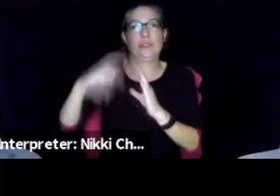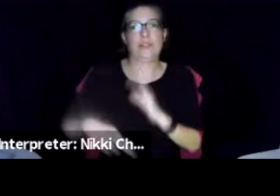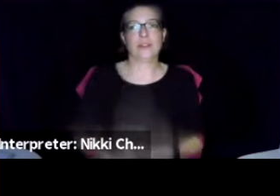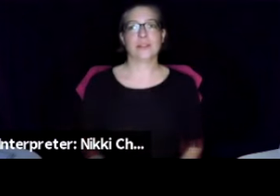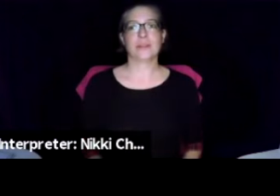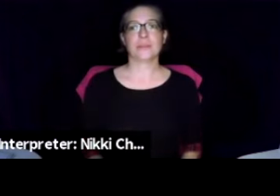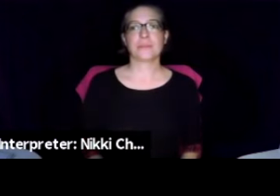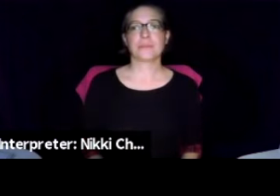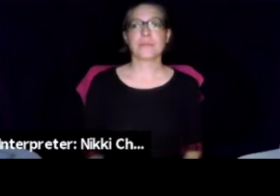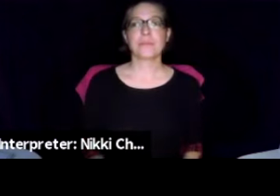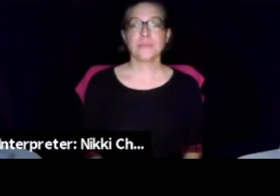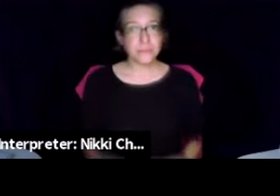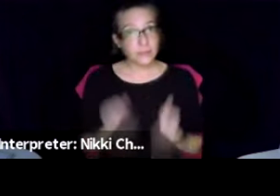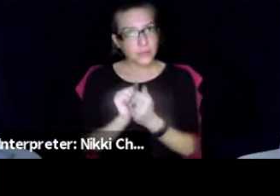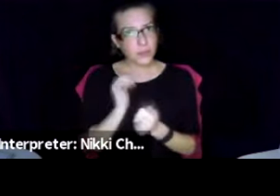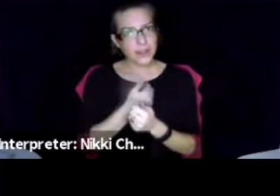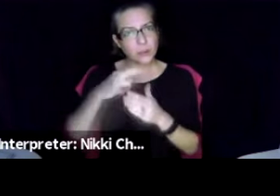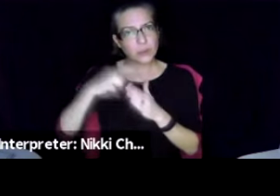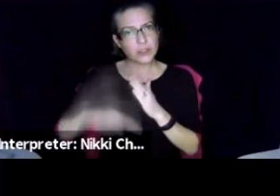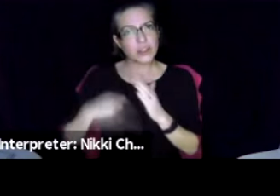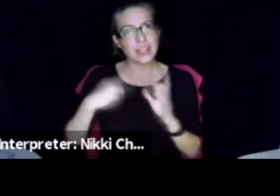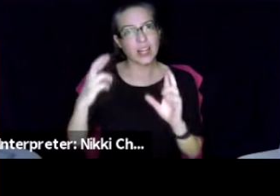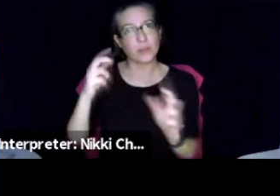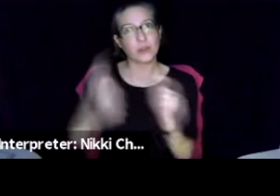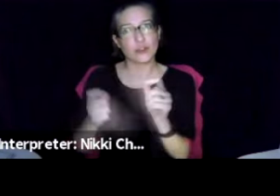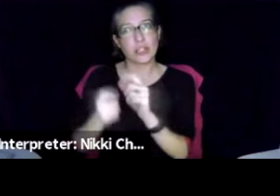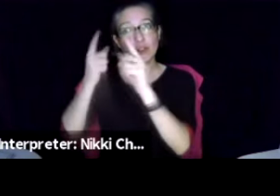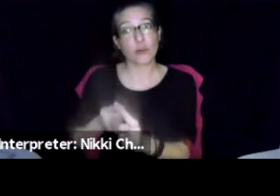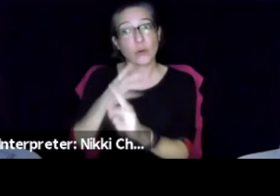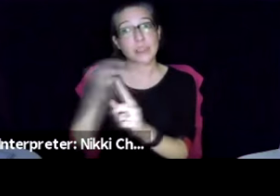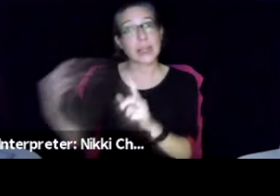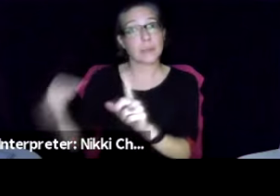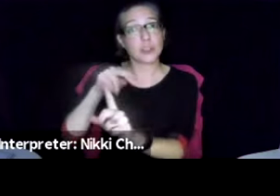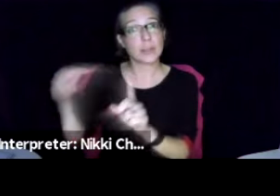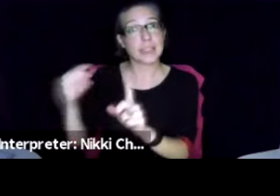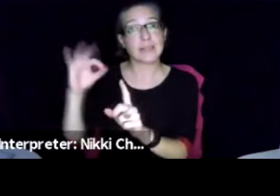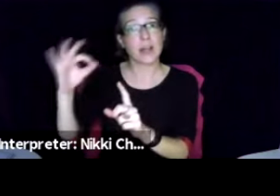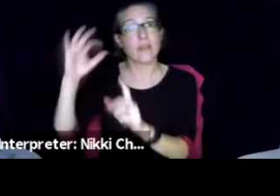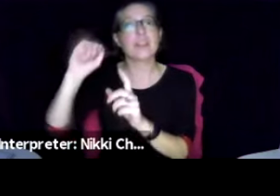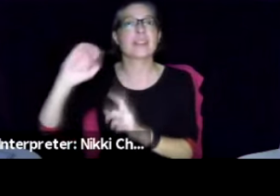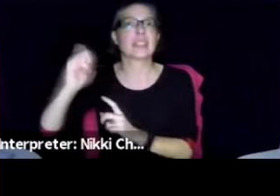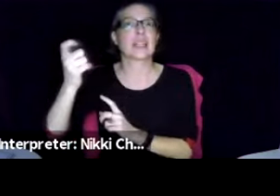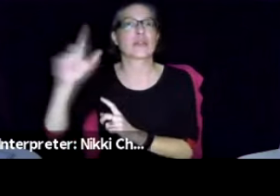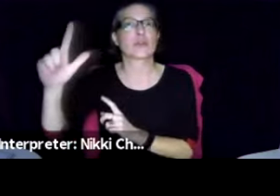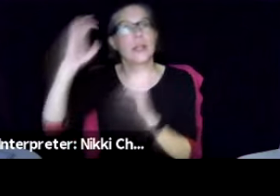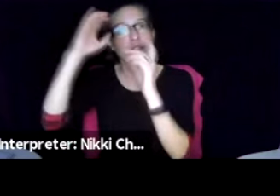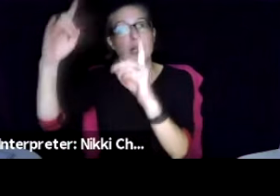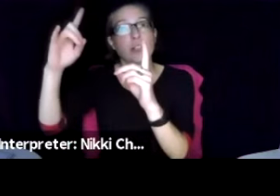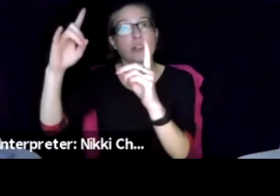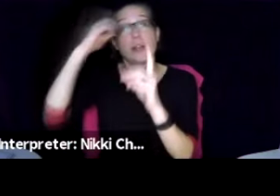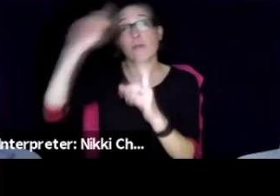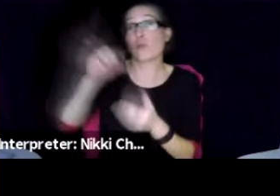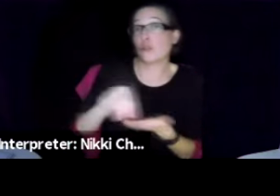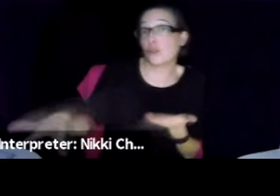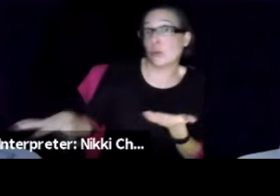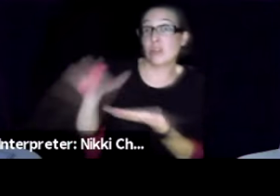With our results, I hope to be able to change the goals and perspectives of sexual education within students, schools, parents,